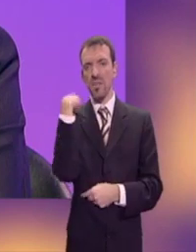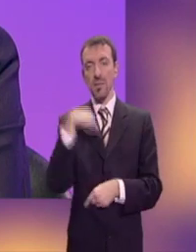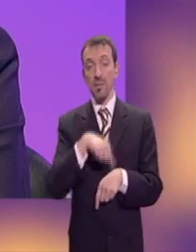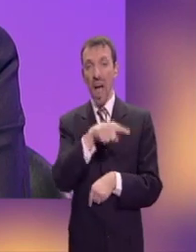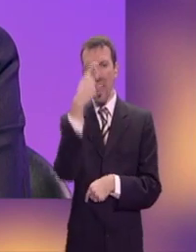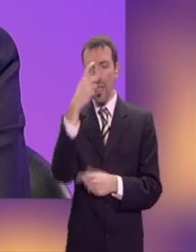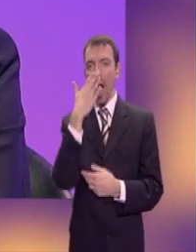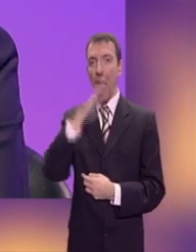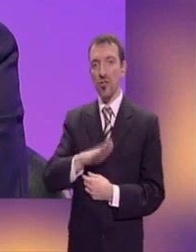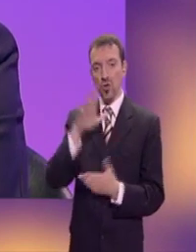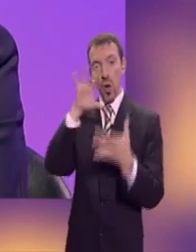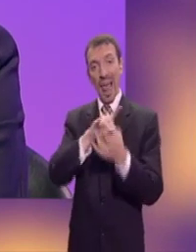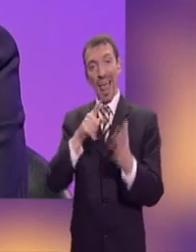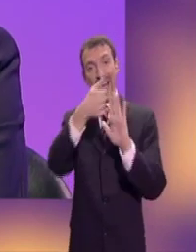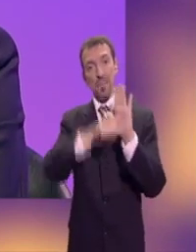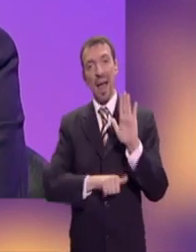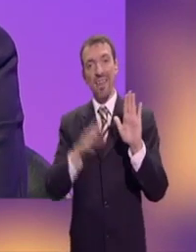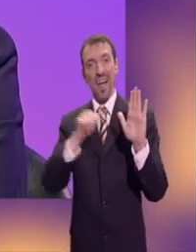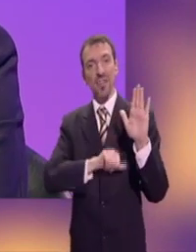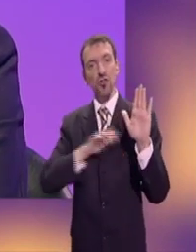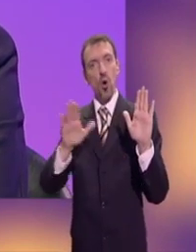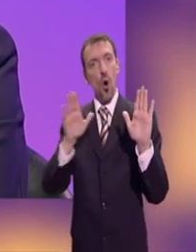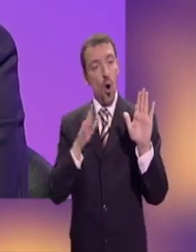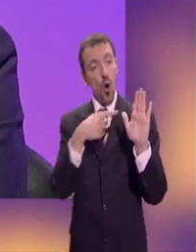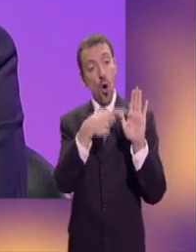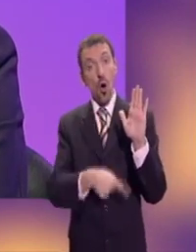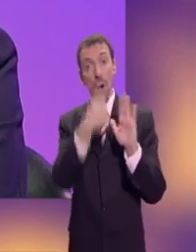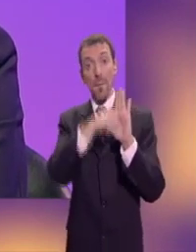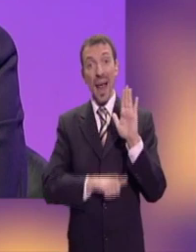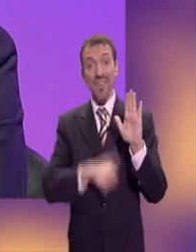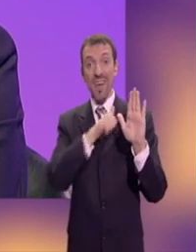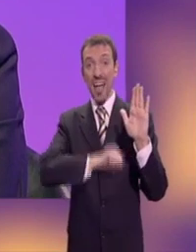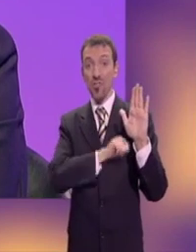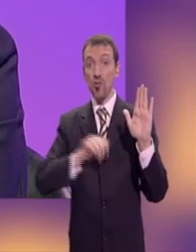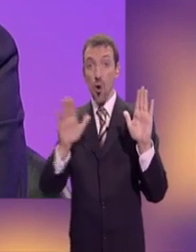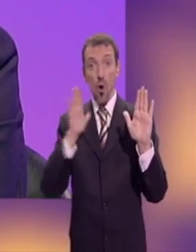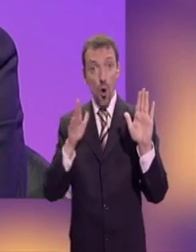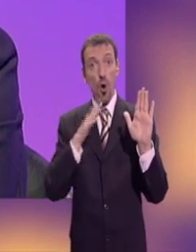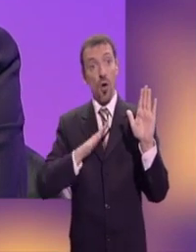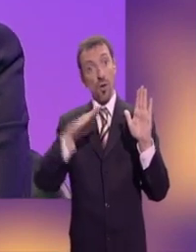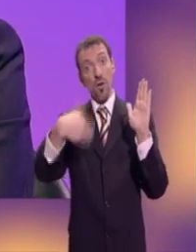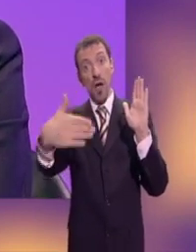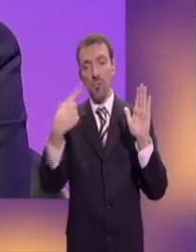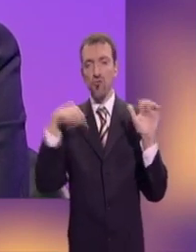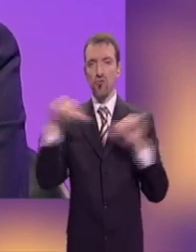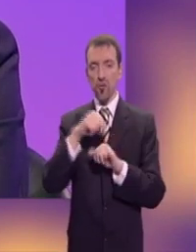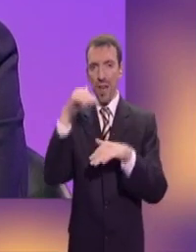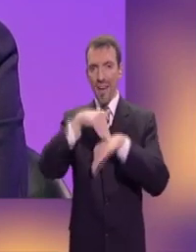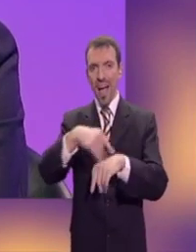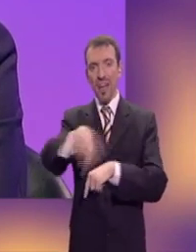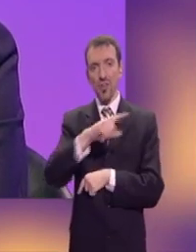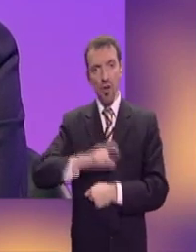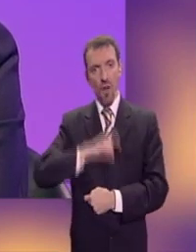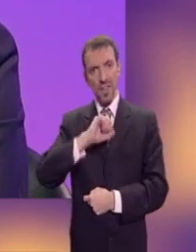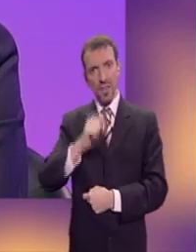the attitude towards the manifesto. I mean, what Tony wanted was a manifesto to be decided by the party conference or by some representative party